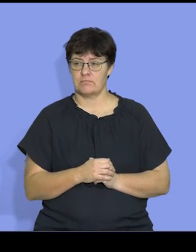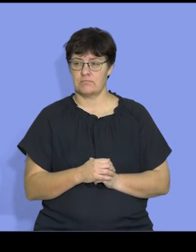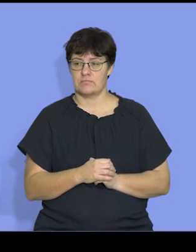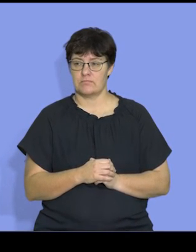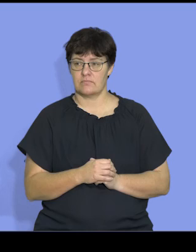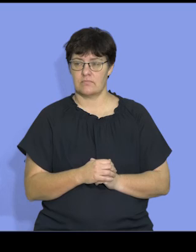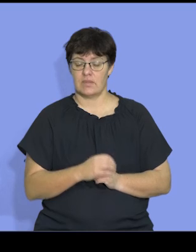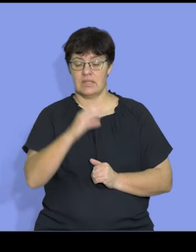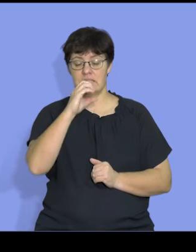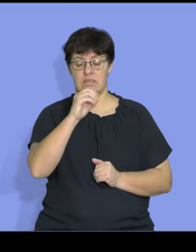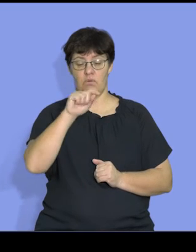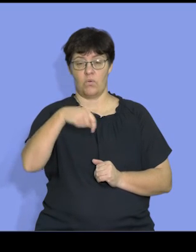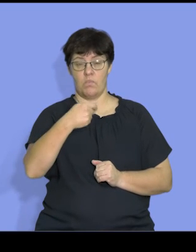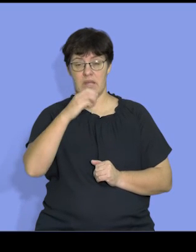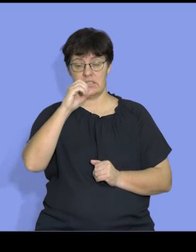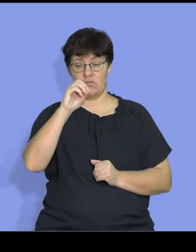0,04, right,